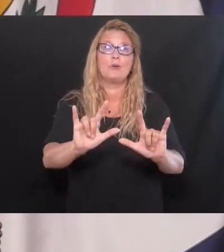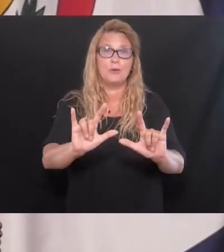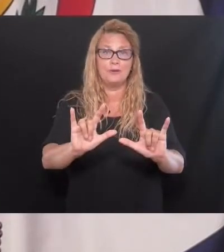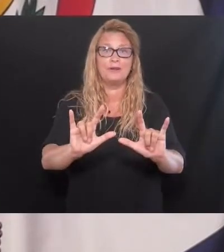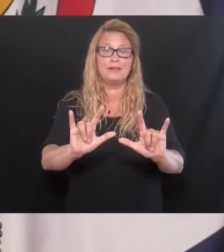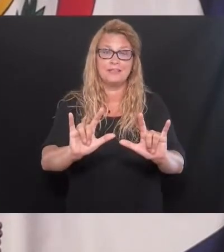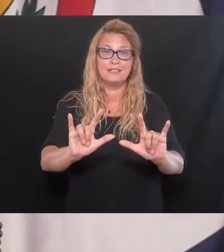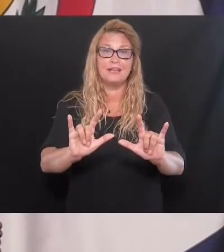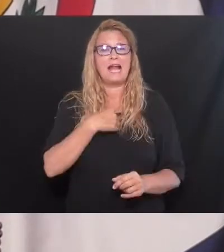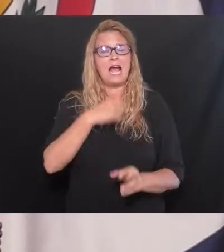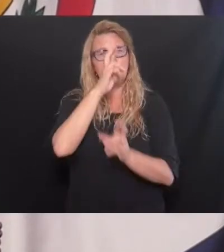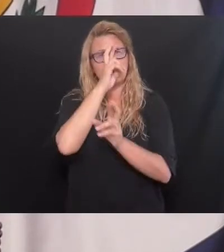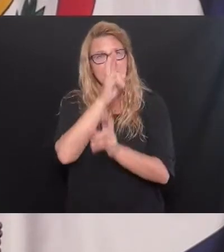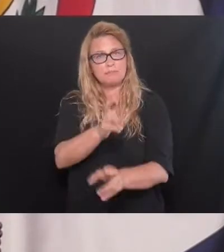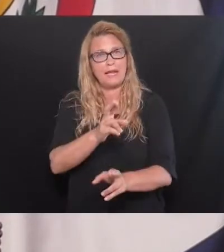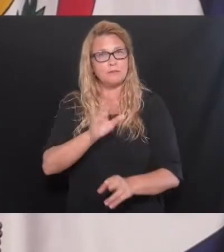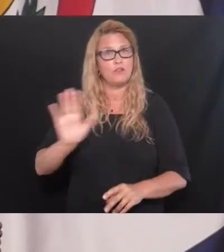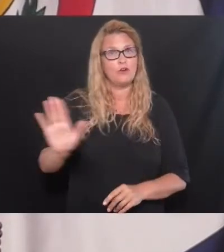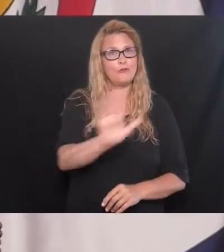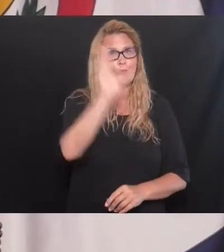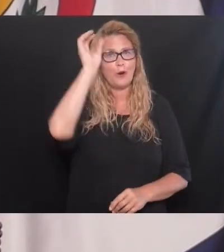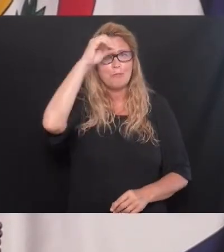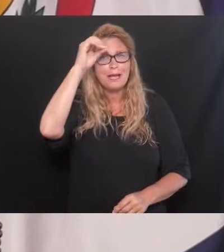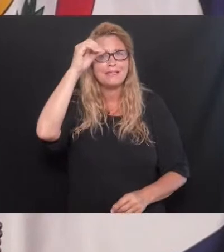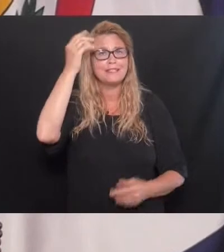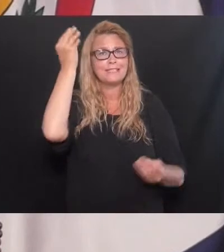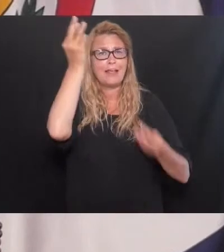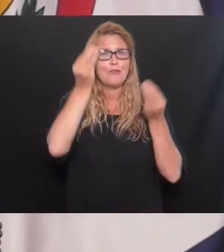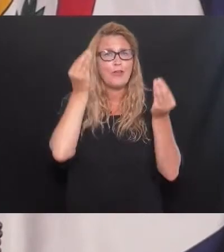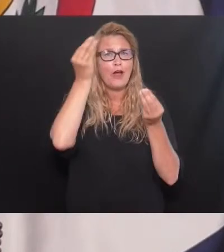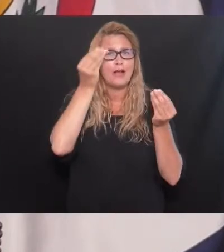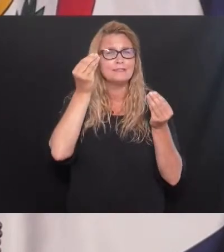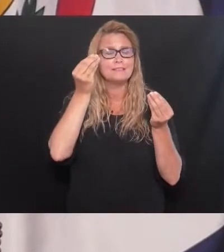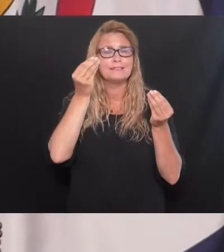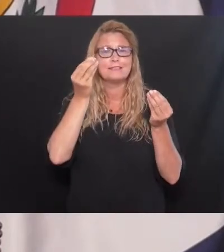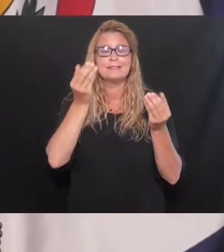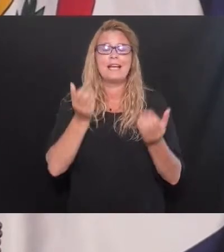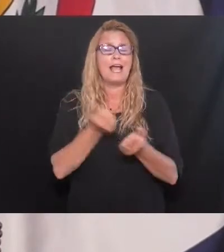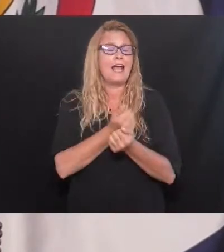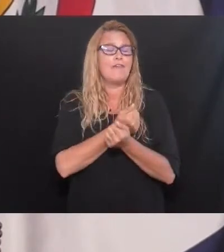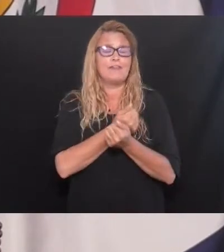And I absolutely am opinions and thoughts and absolute wishes in every way.